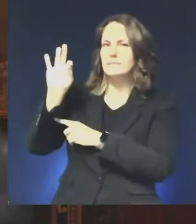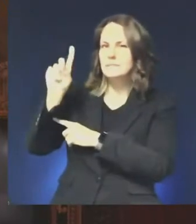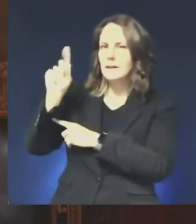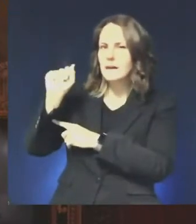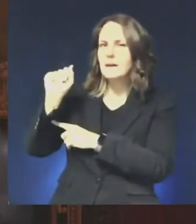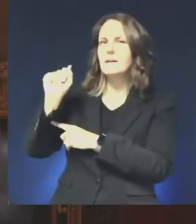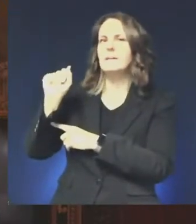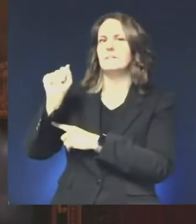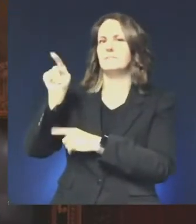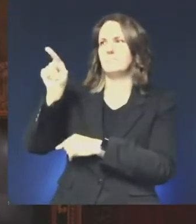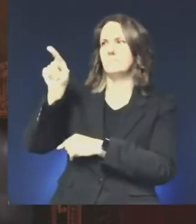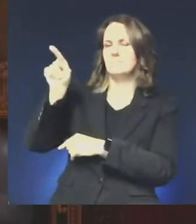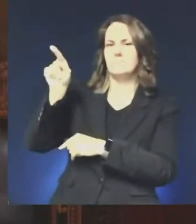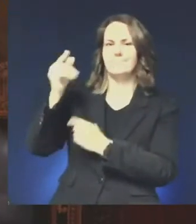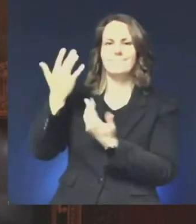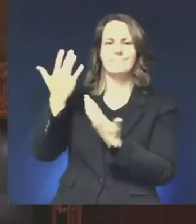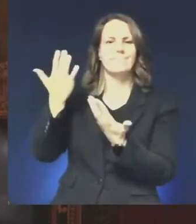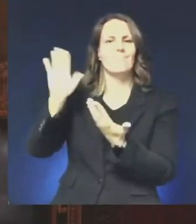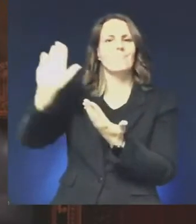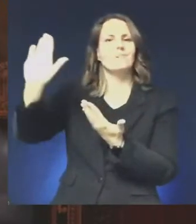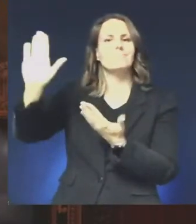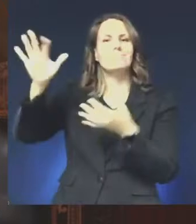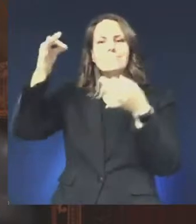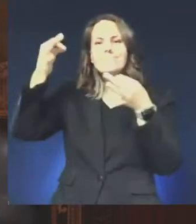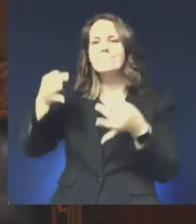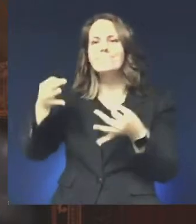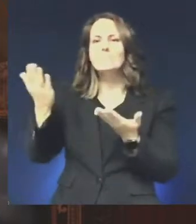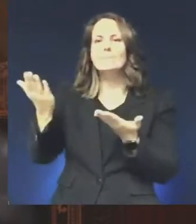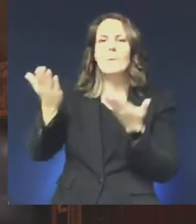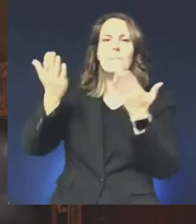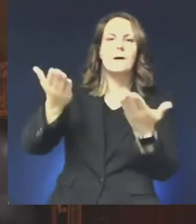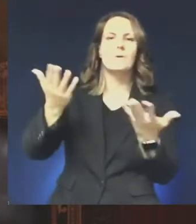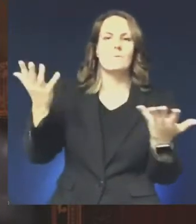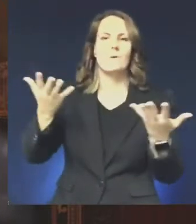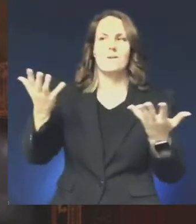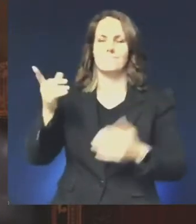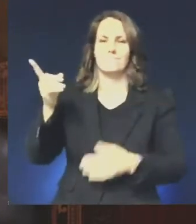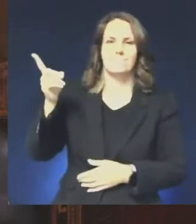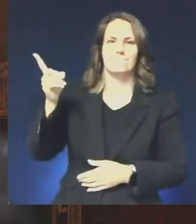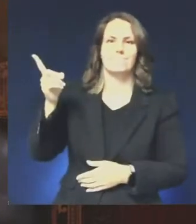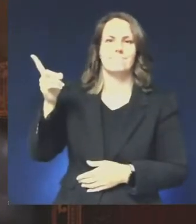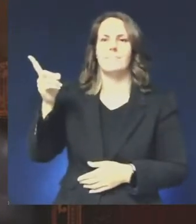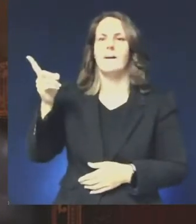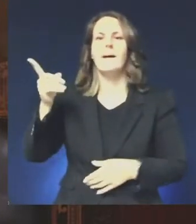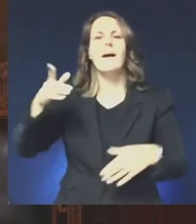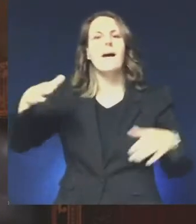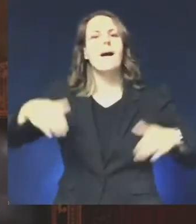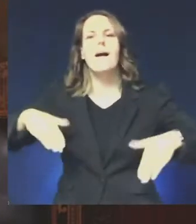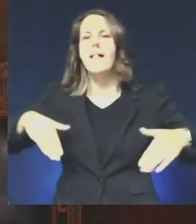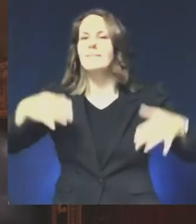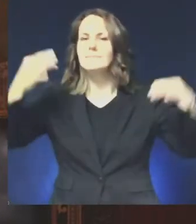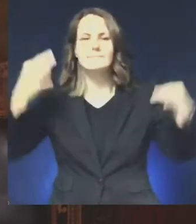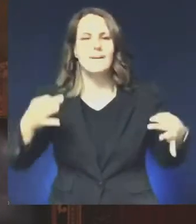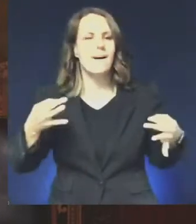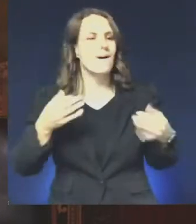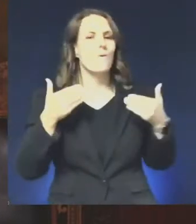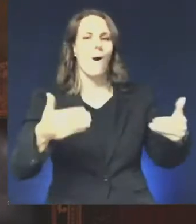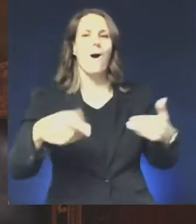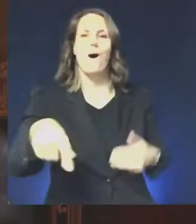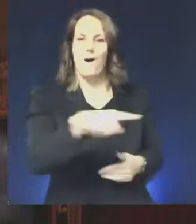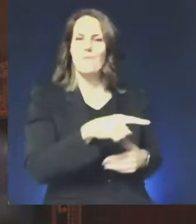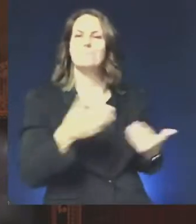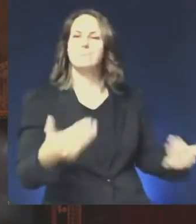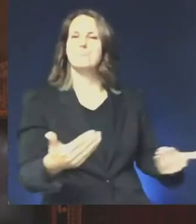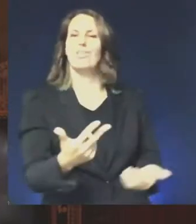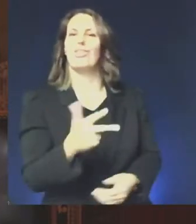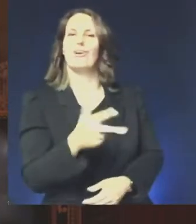to get or offer third doses because of the narrow instructions that the emergency use authorization for the